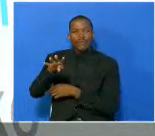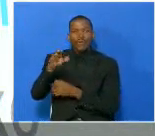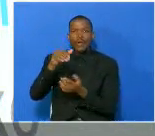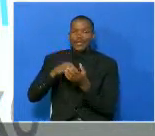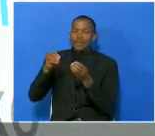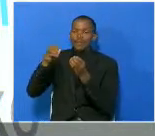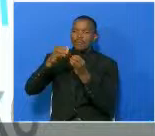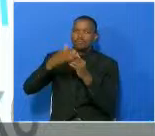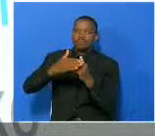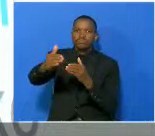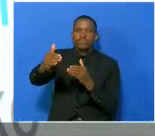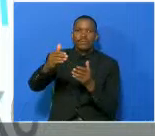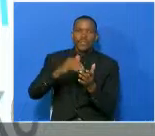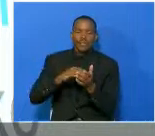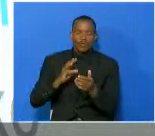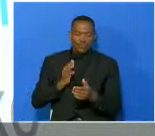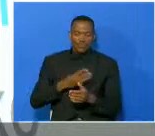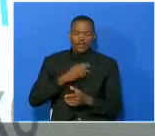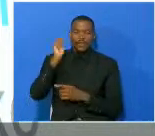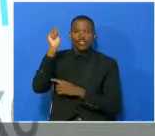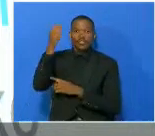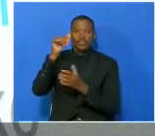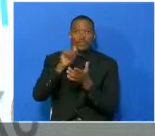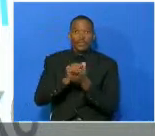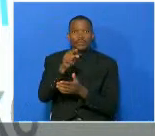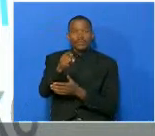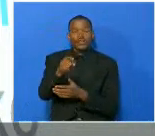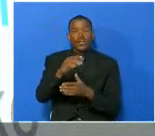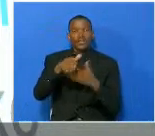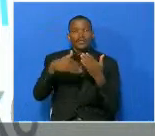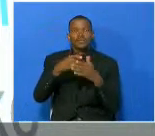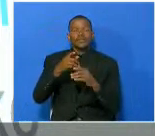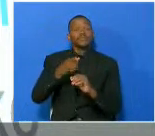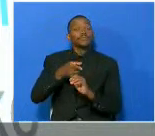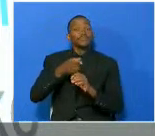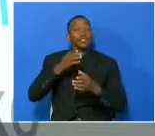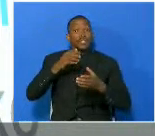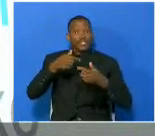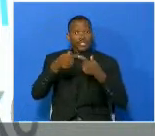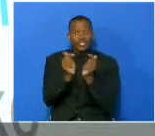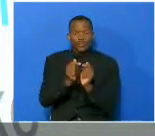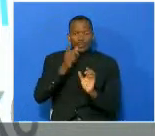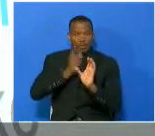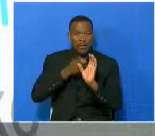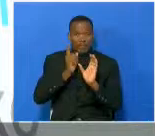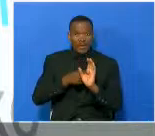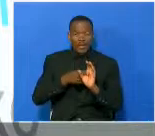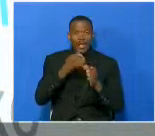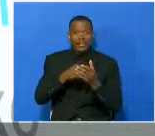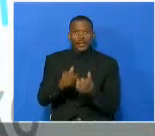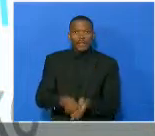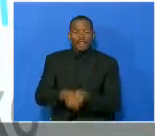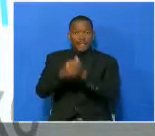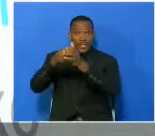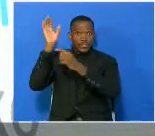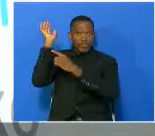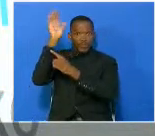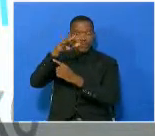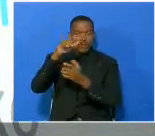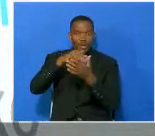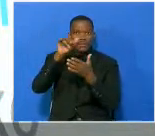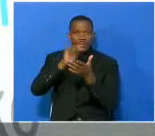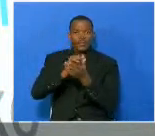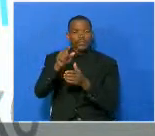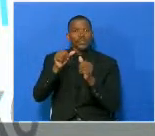beyond. We have achieved this through our relay teams and beach volleyball, who